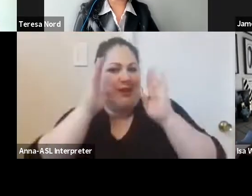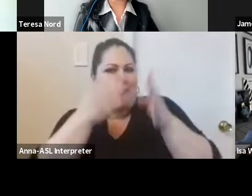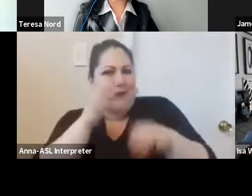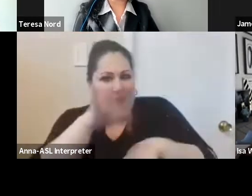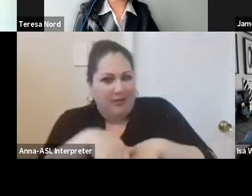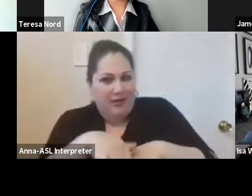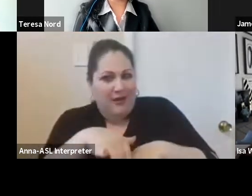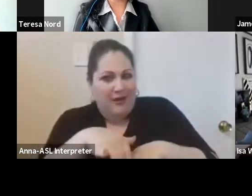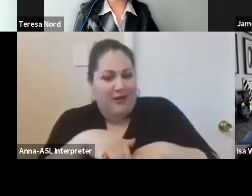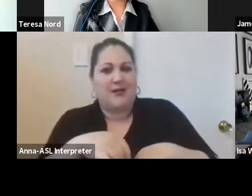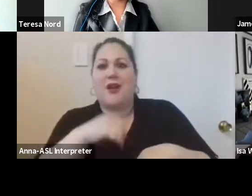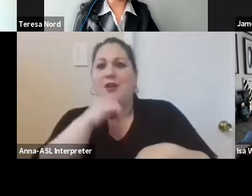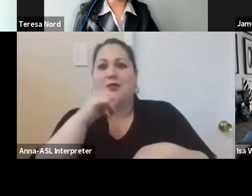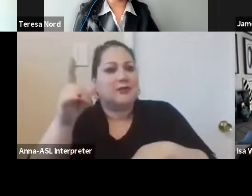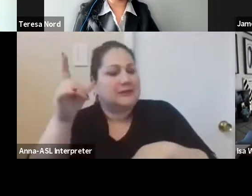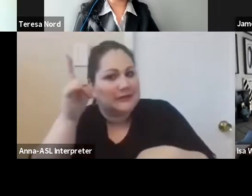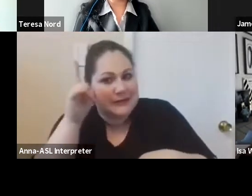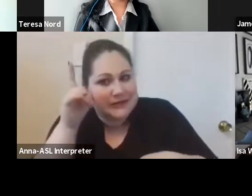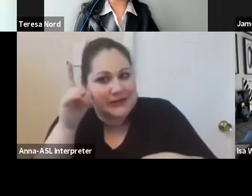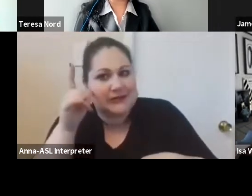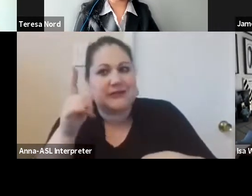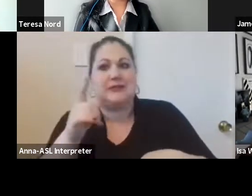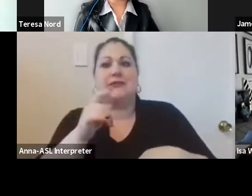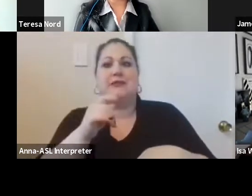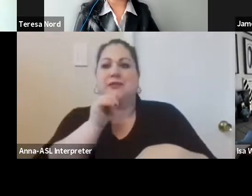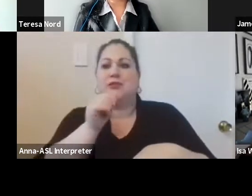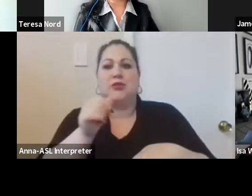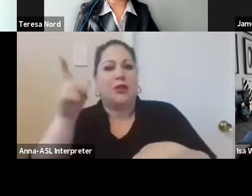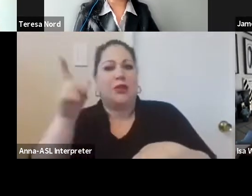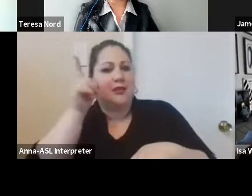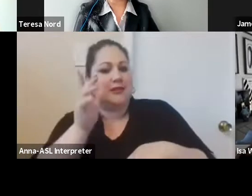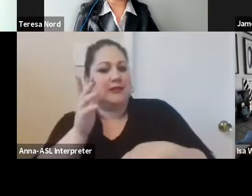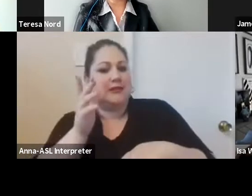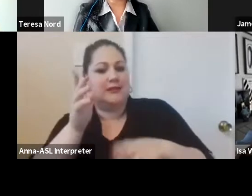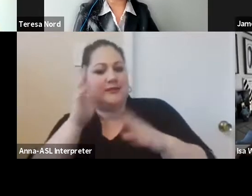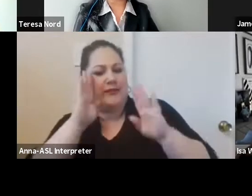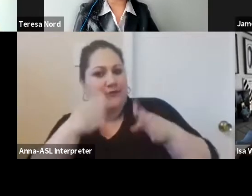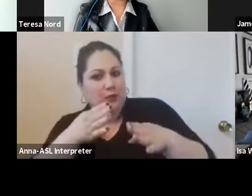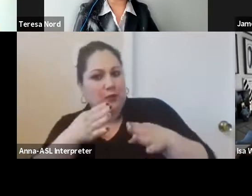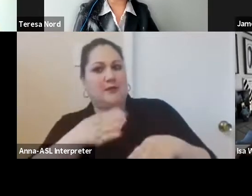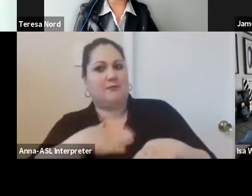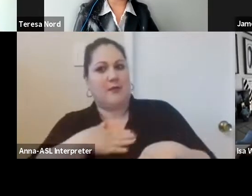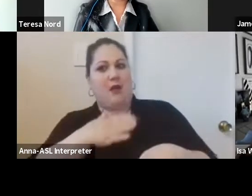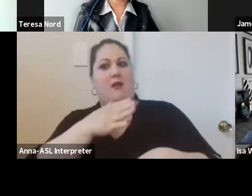account, her health needs and nor my